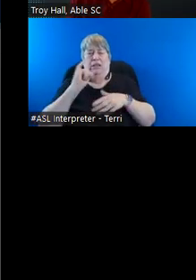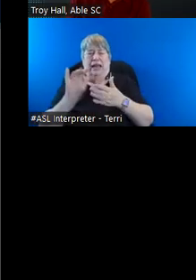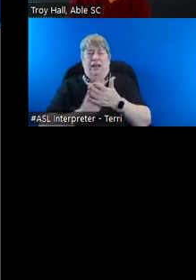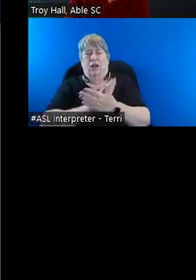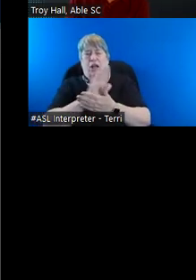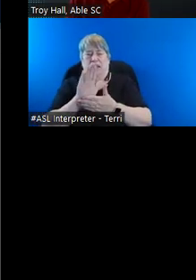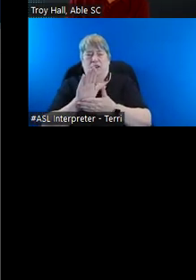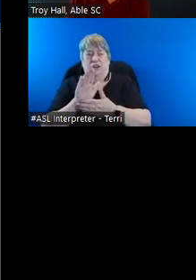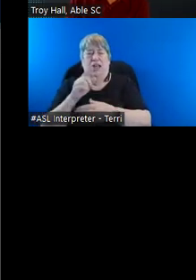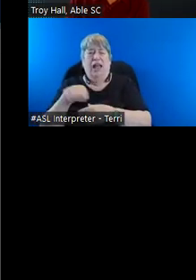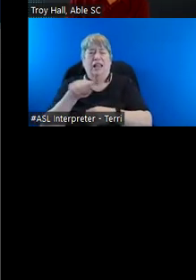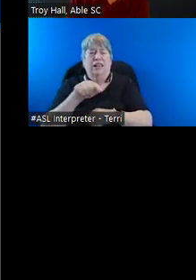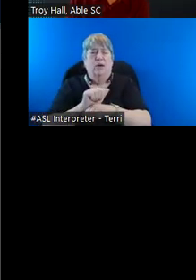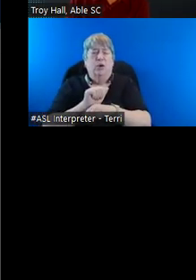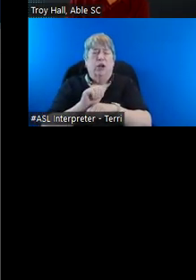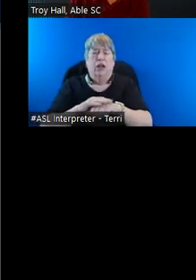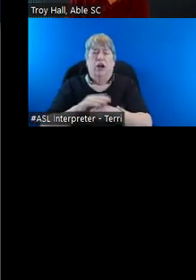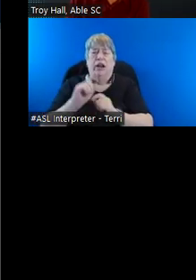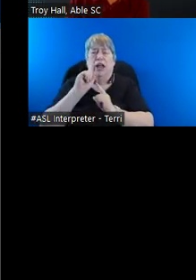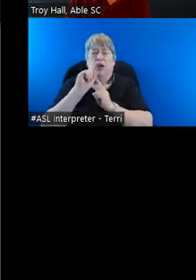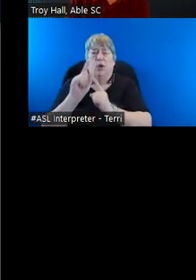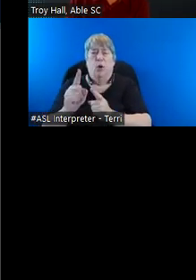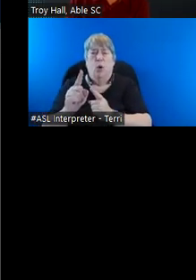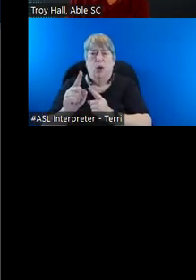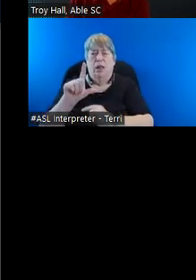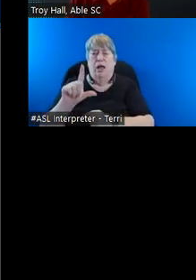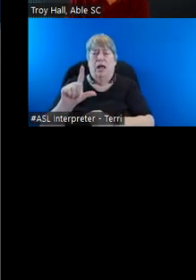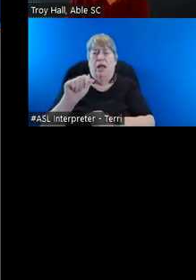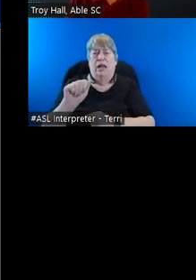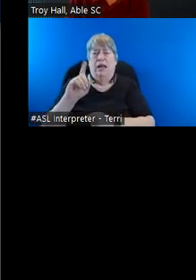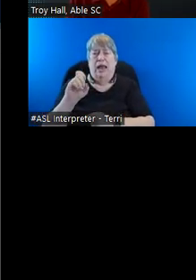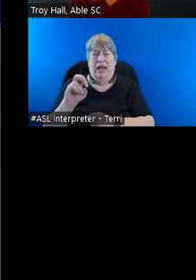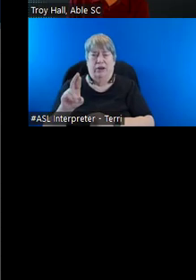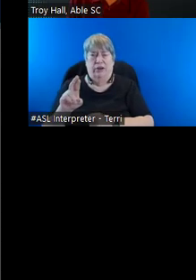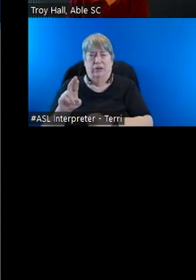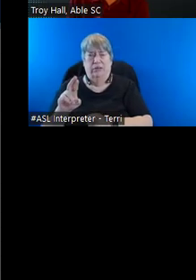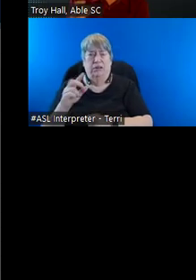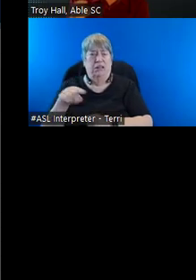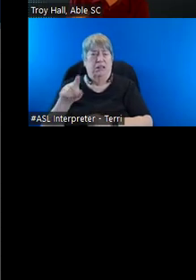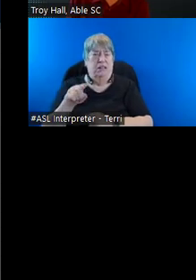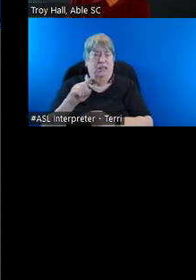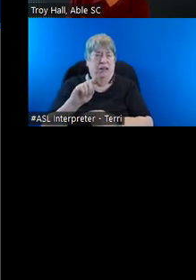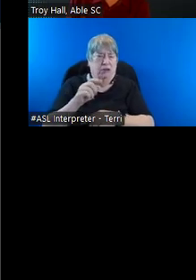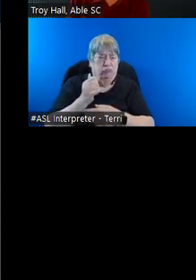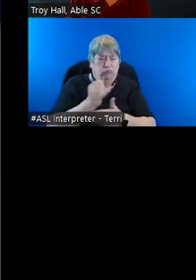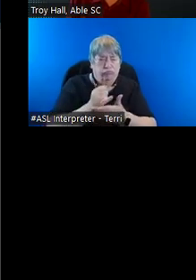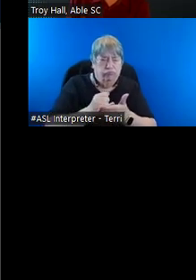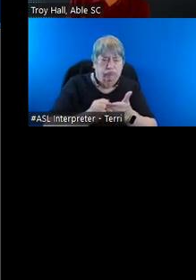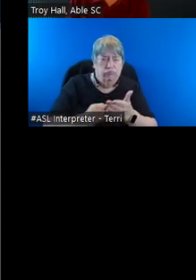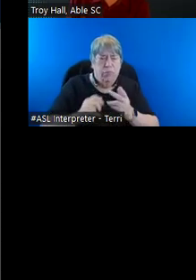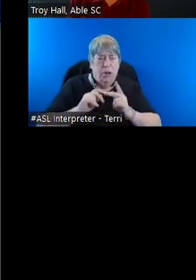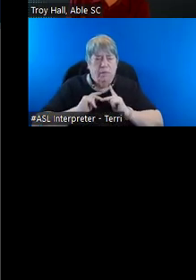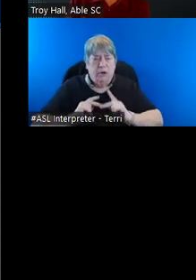a goal ladder where they're each mapping out an individual personal career goal that they have using what they've learned at one of our